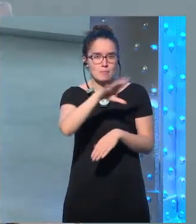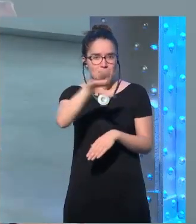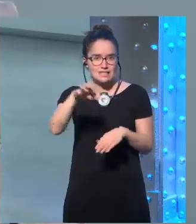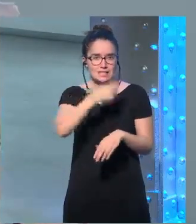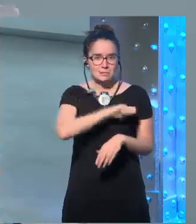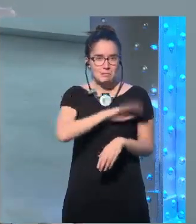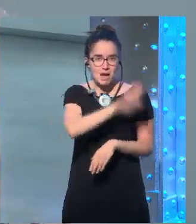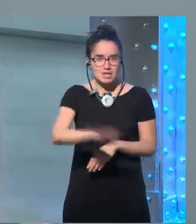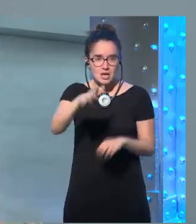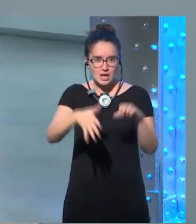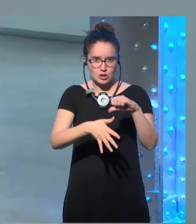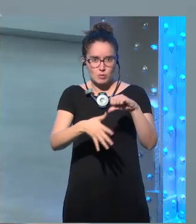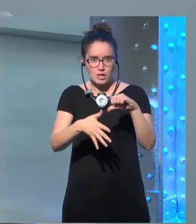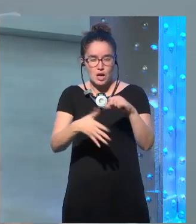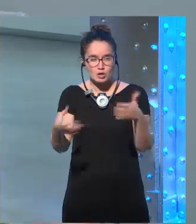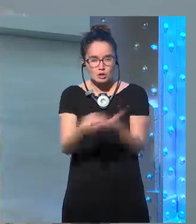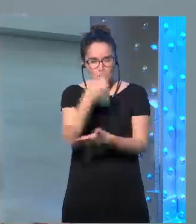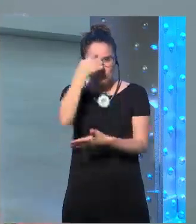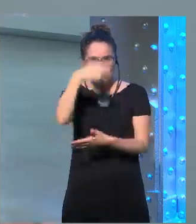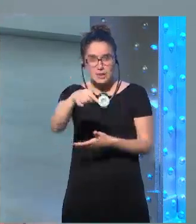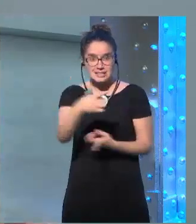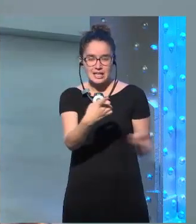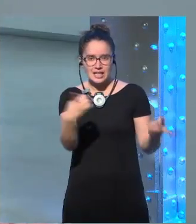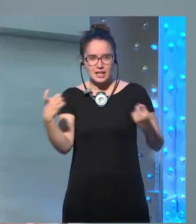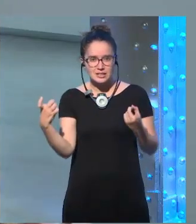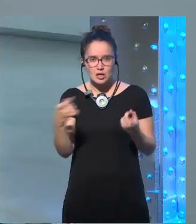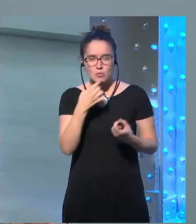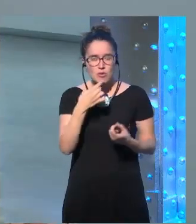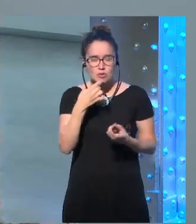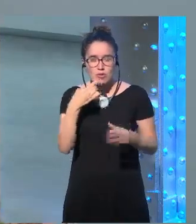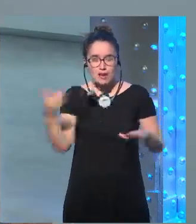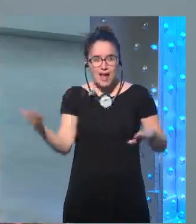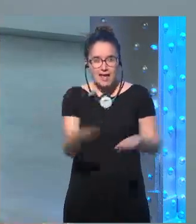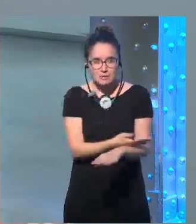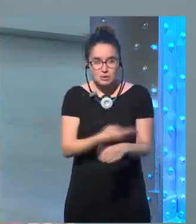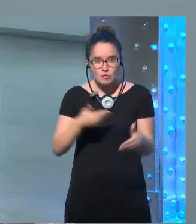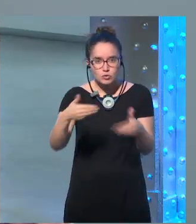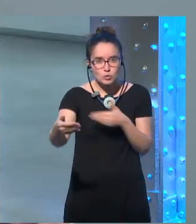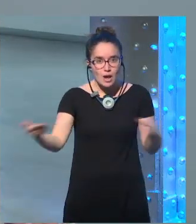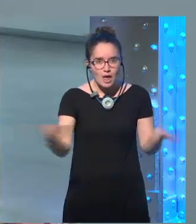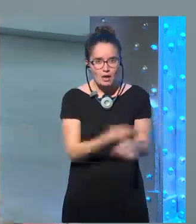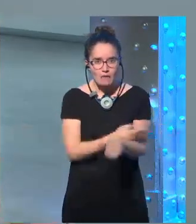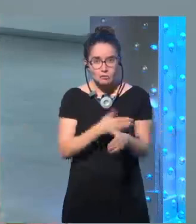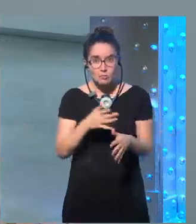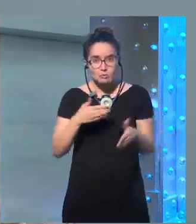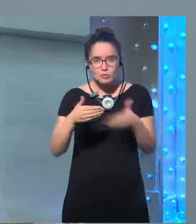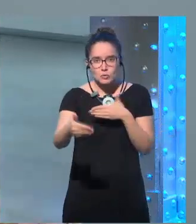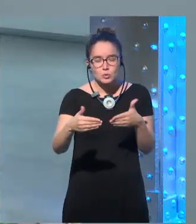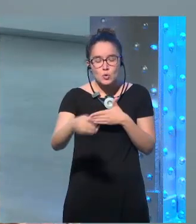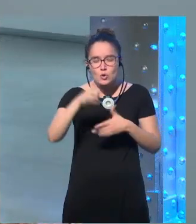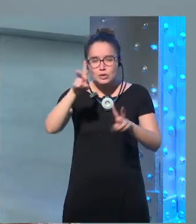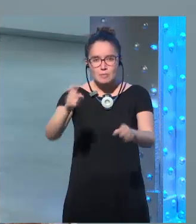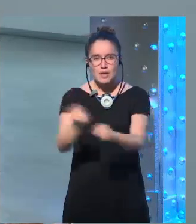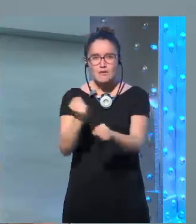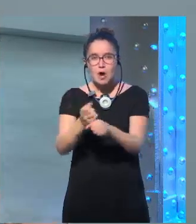youngsters in 12 countries in Spain and Latin America. All those here are very much aware of the need to anticipate what is